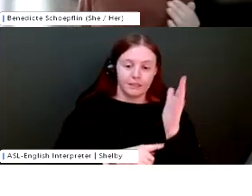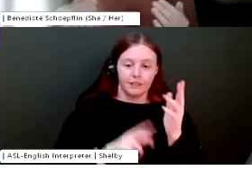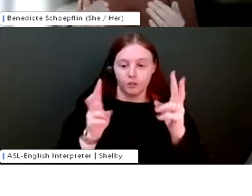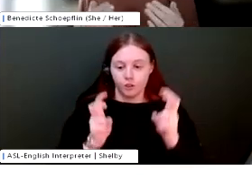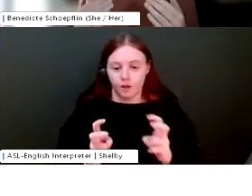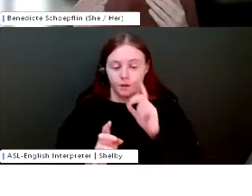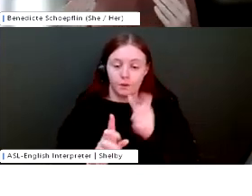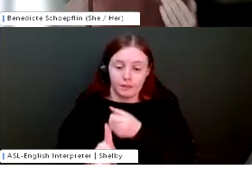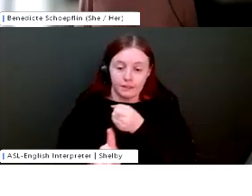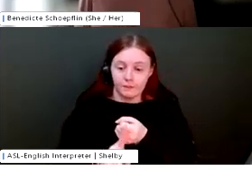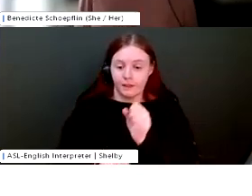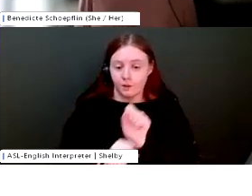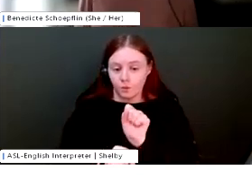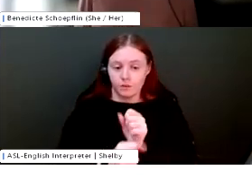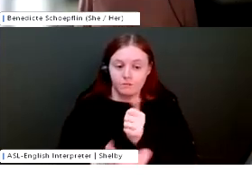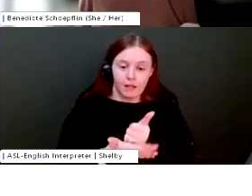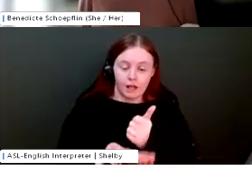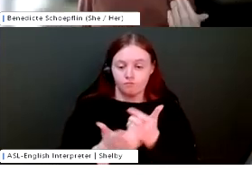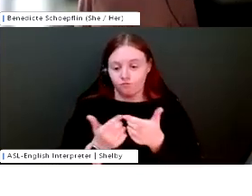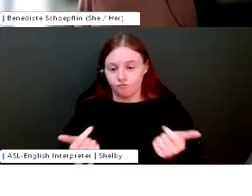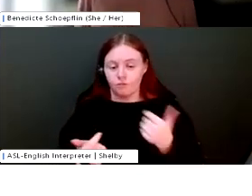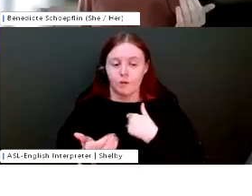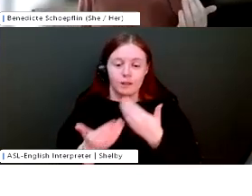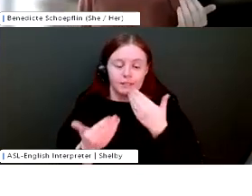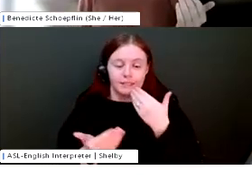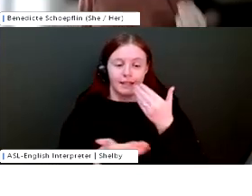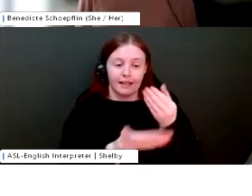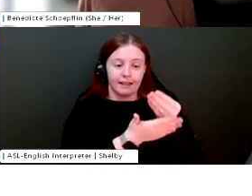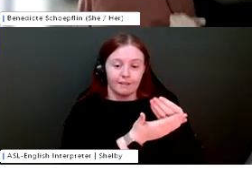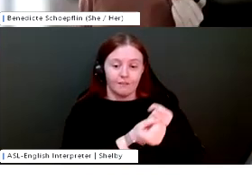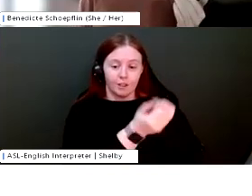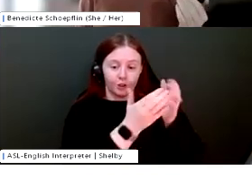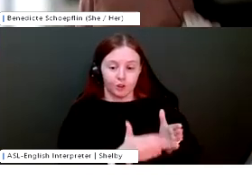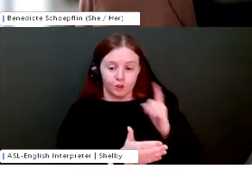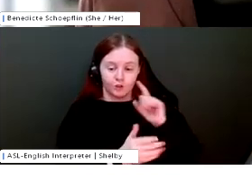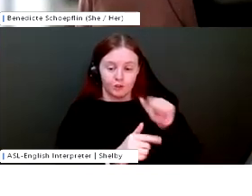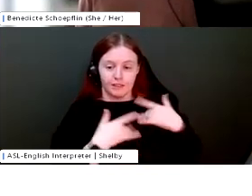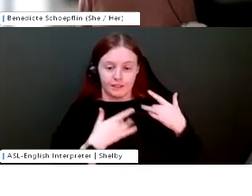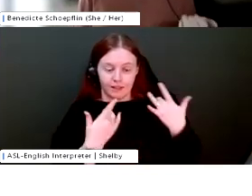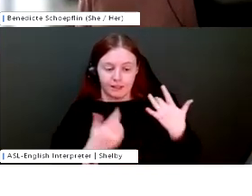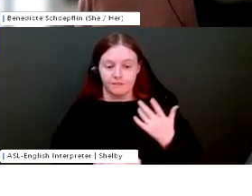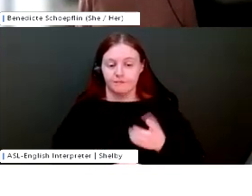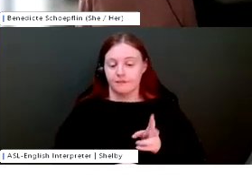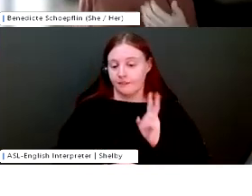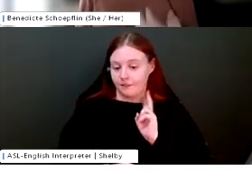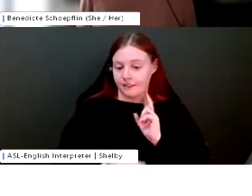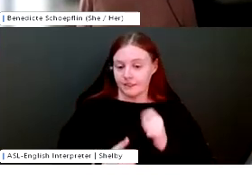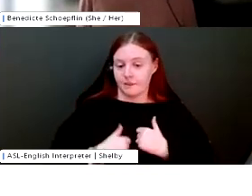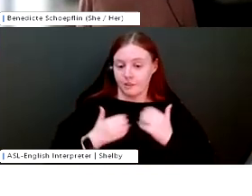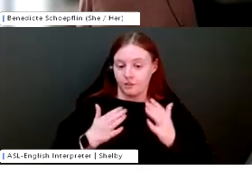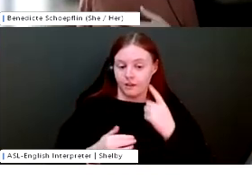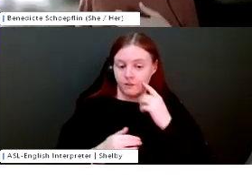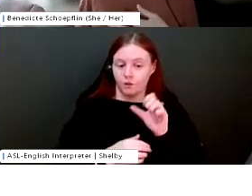work. And we want to thank again the funders for this event for victims and survivors of Crime Week, which is